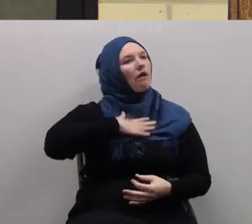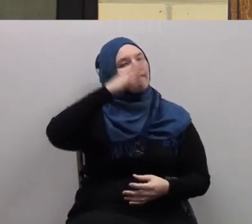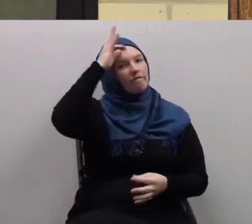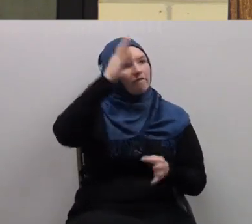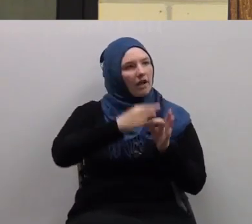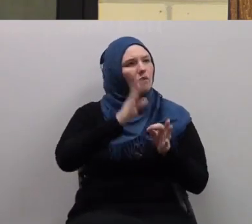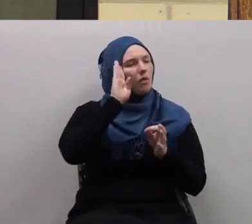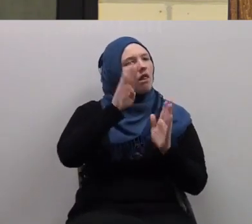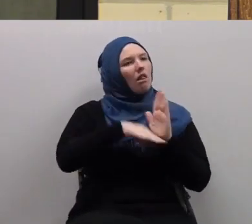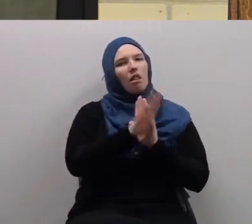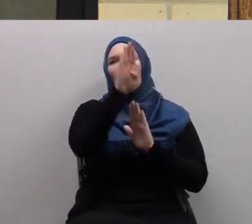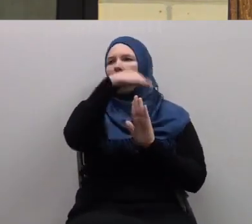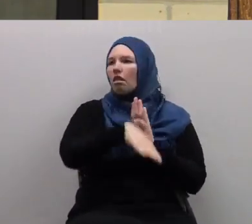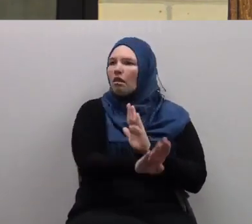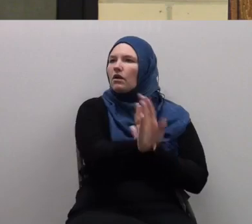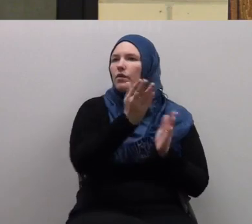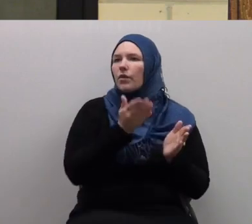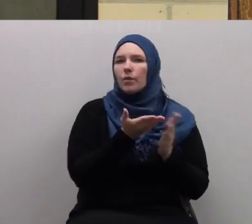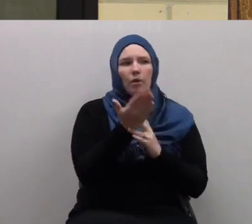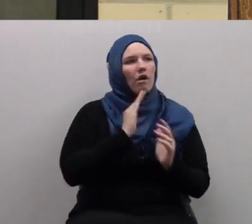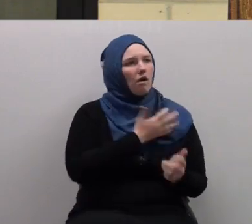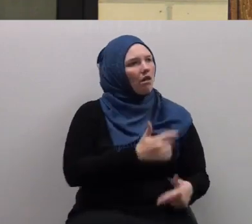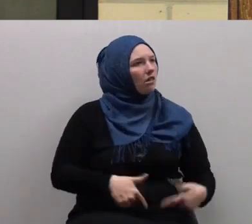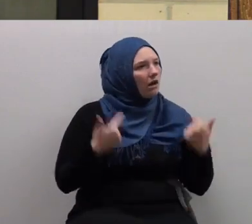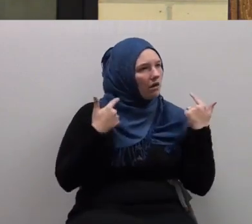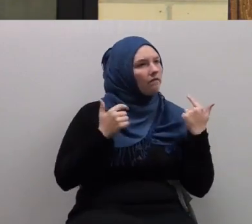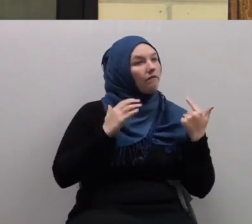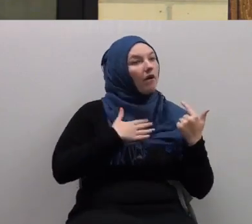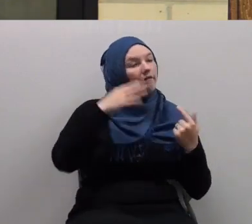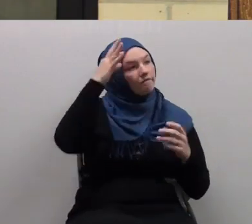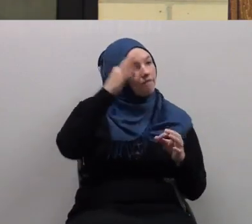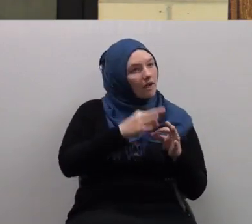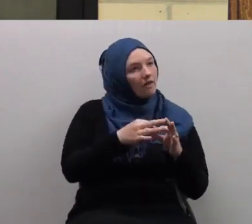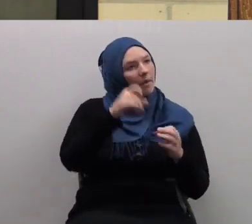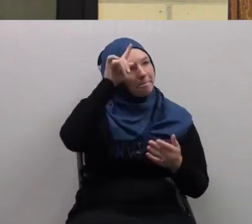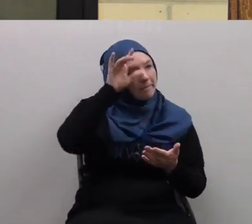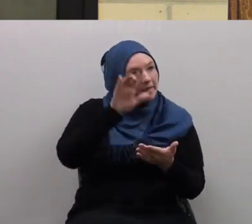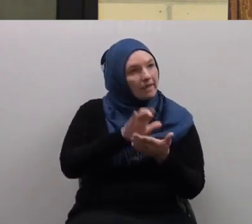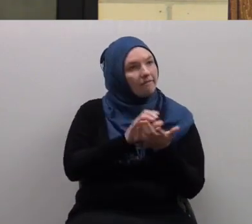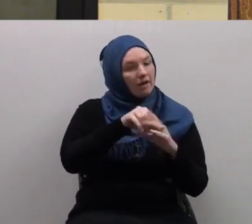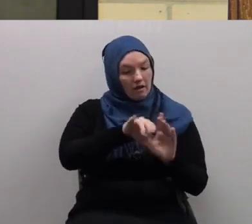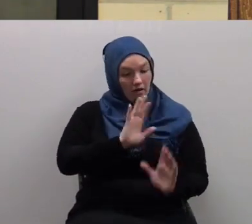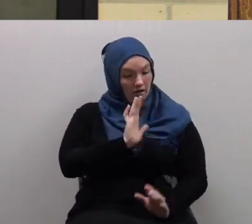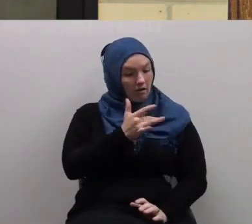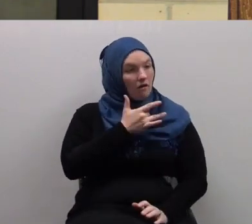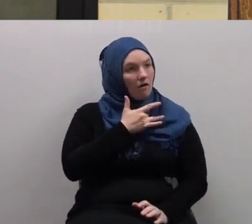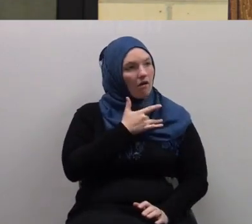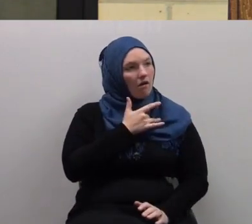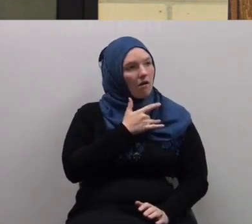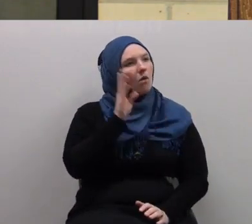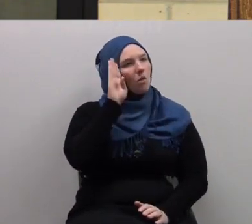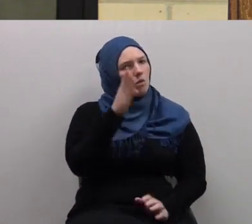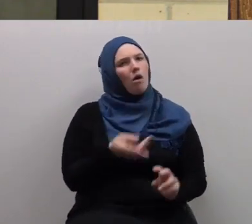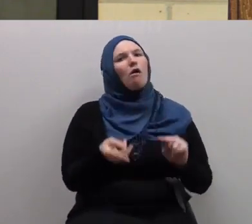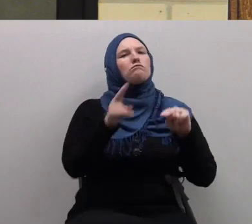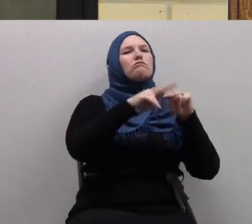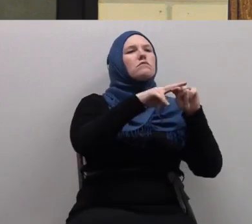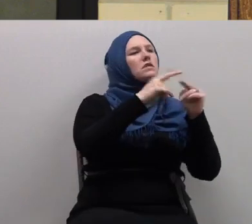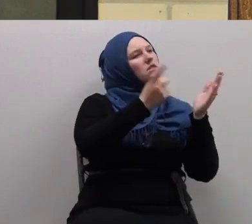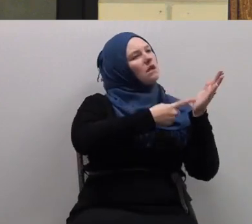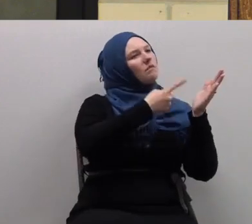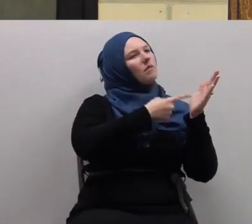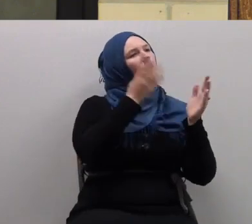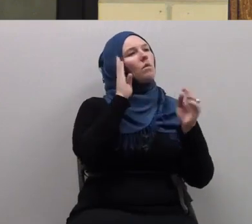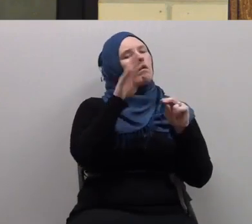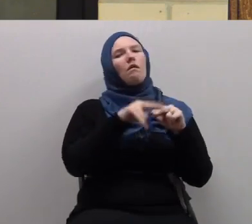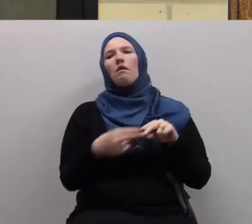and increases. Our faith in our heart, it increases at moments